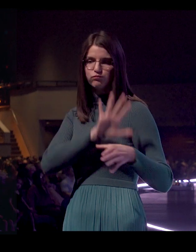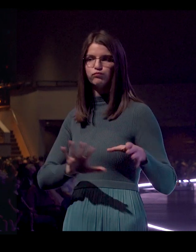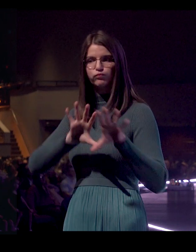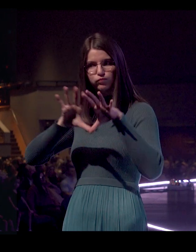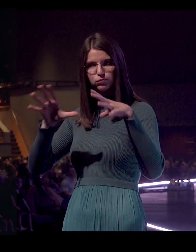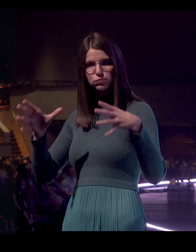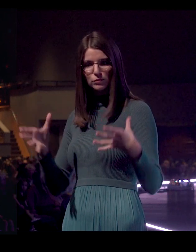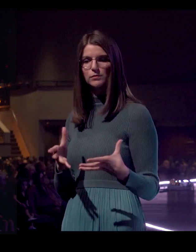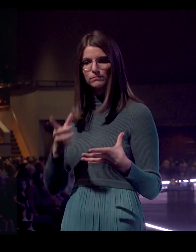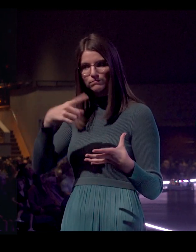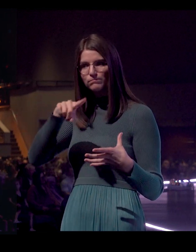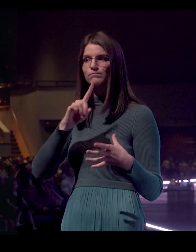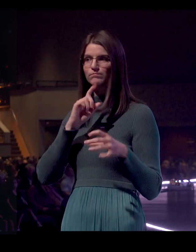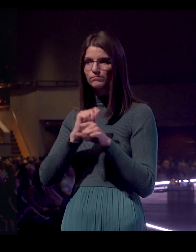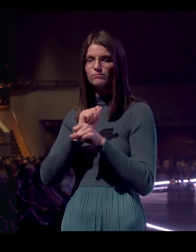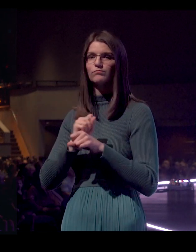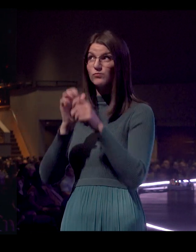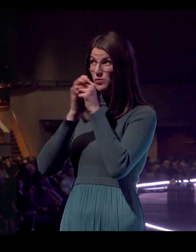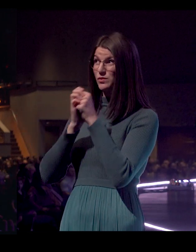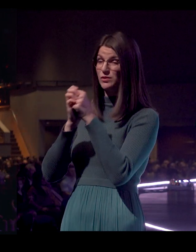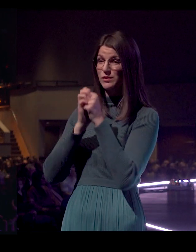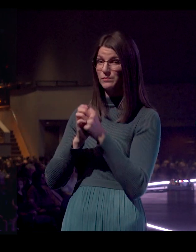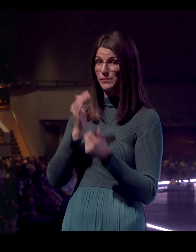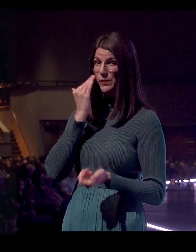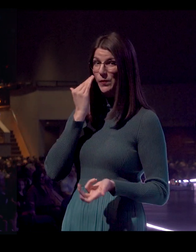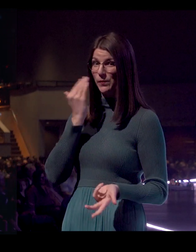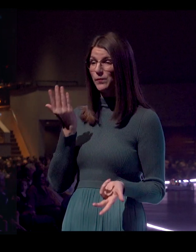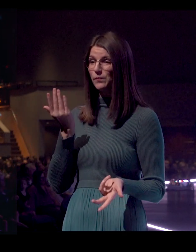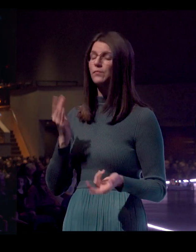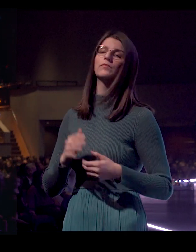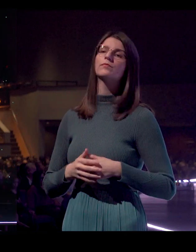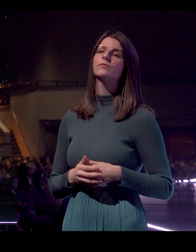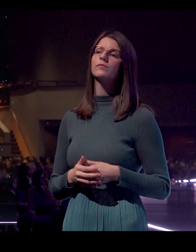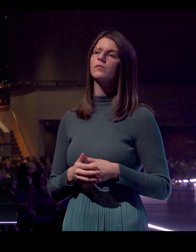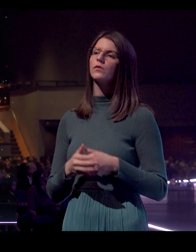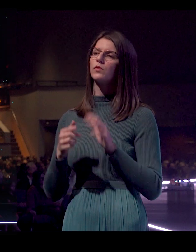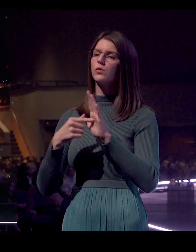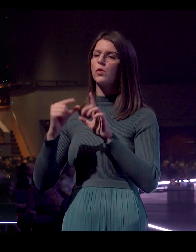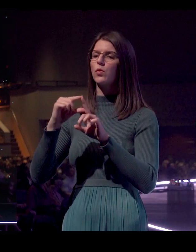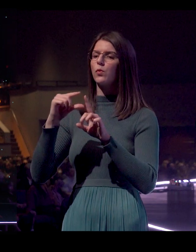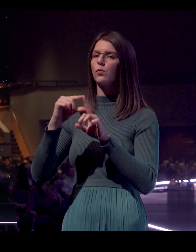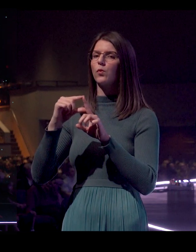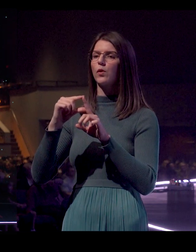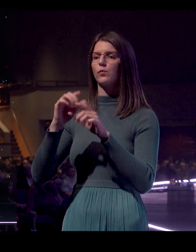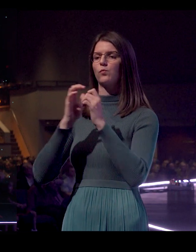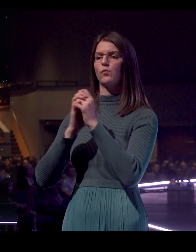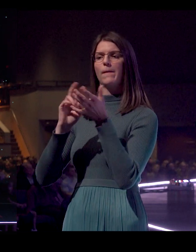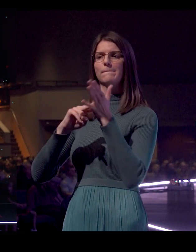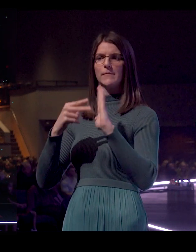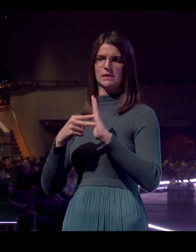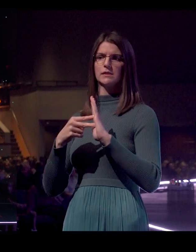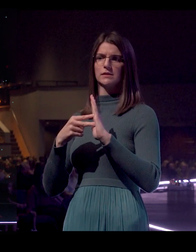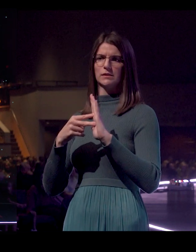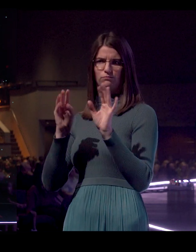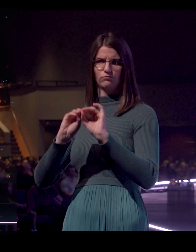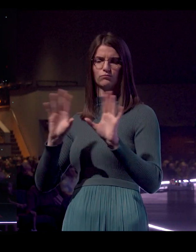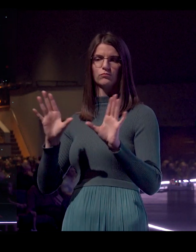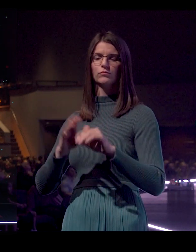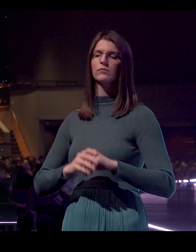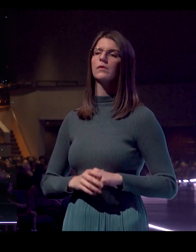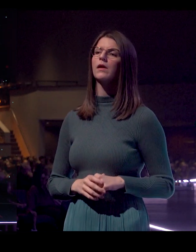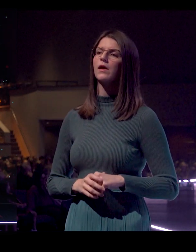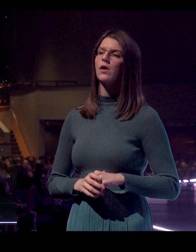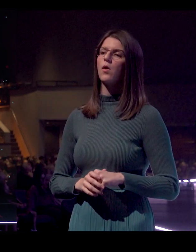Let me just show you what the word worship actually means, and it'll become more clear. Worship comes from the old English word